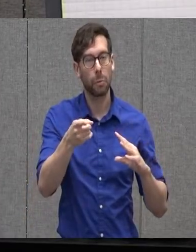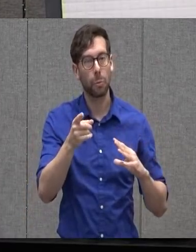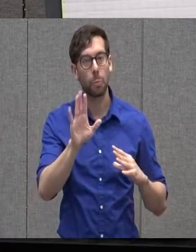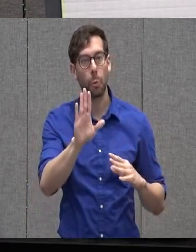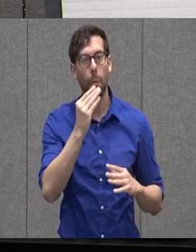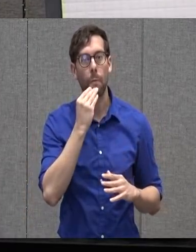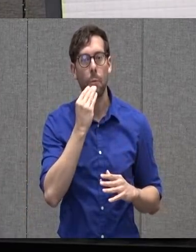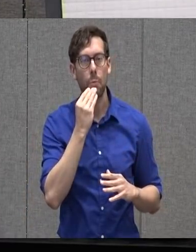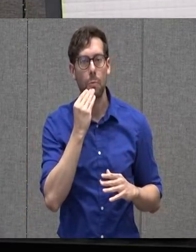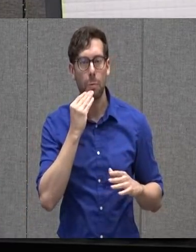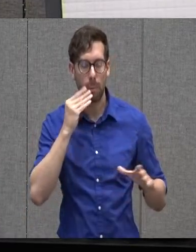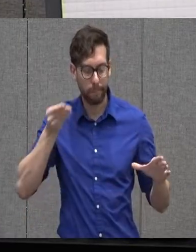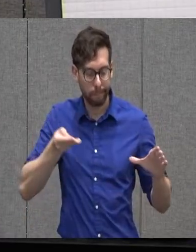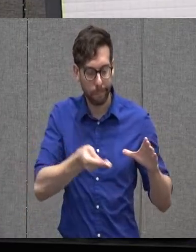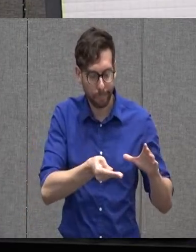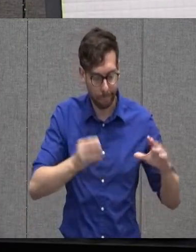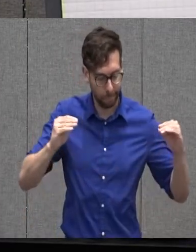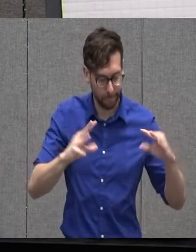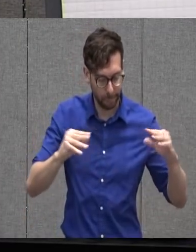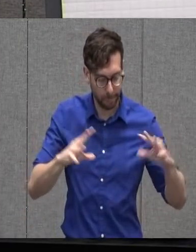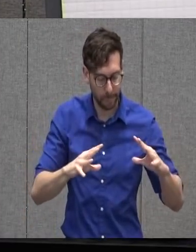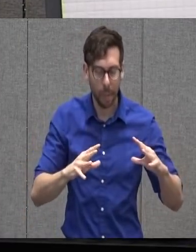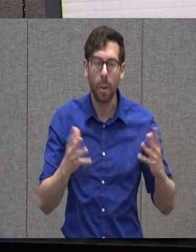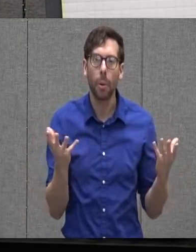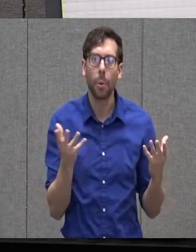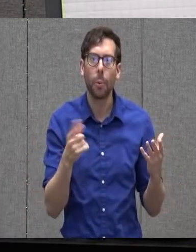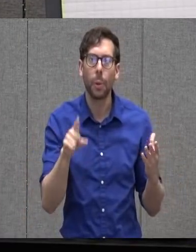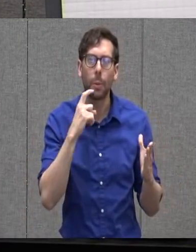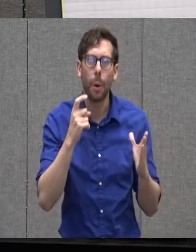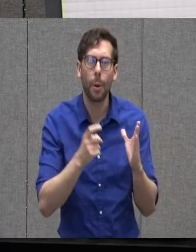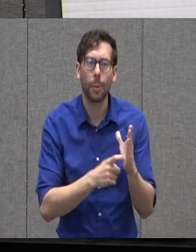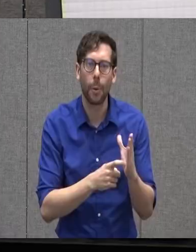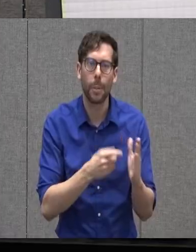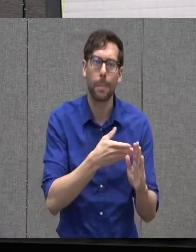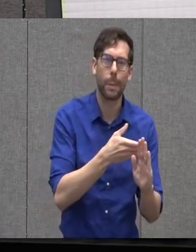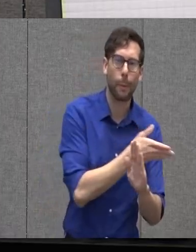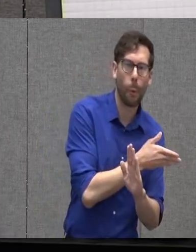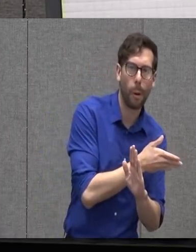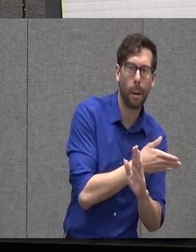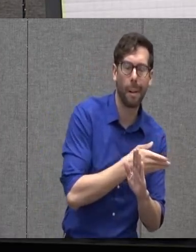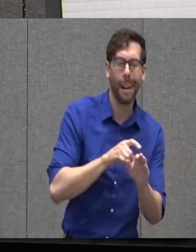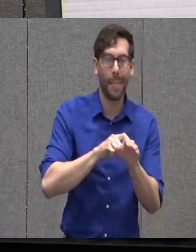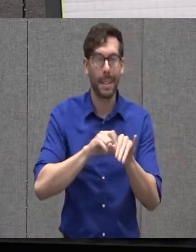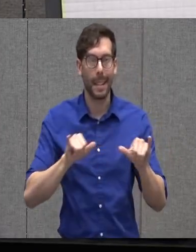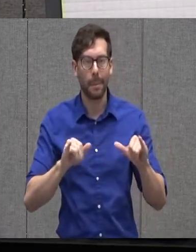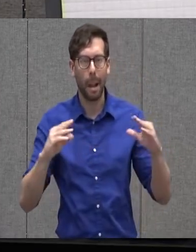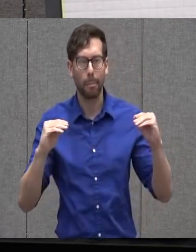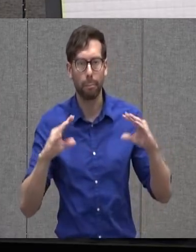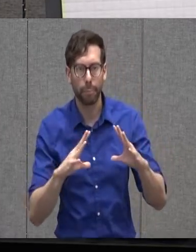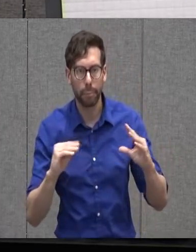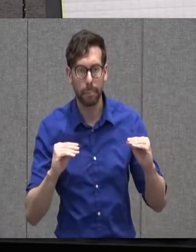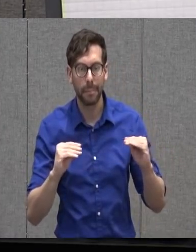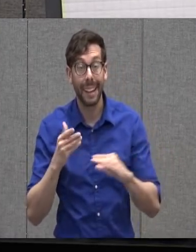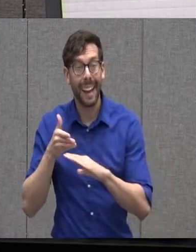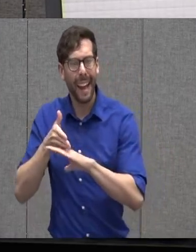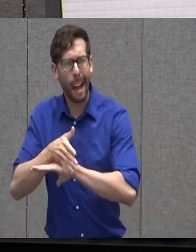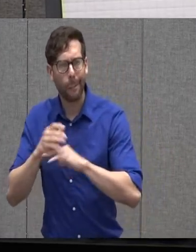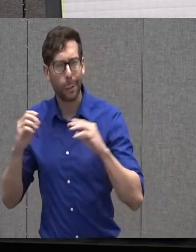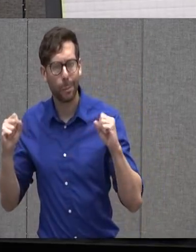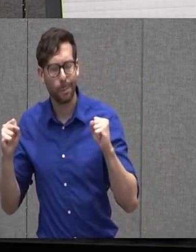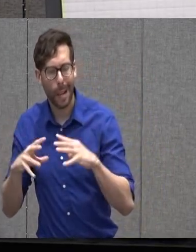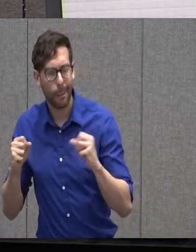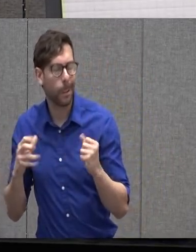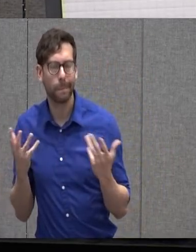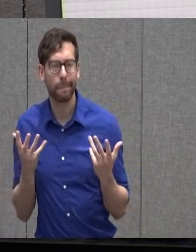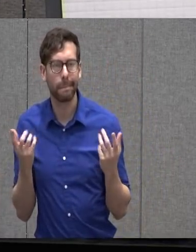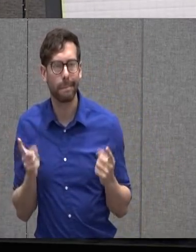notice before, during, and after you microwave it, after you add heat? And what are other ways we add heat to matter in